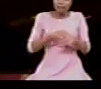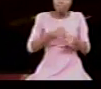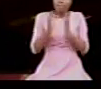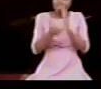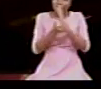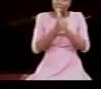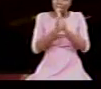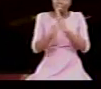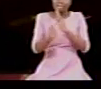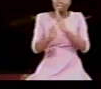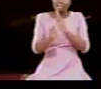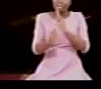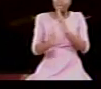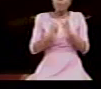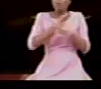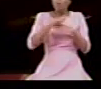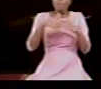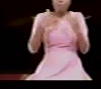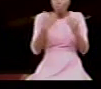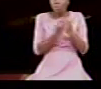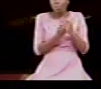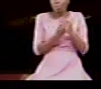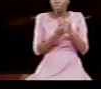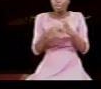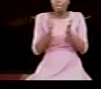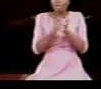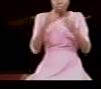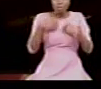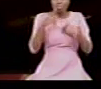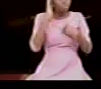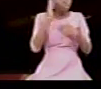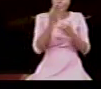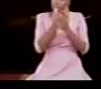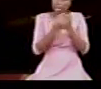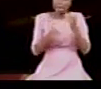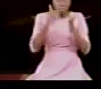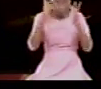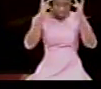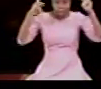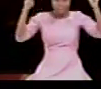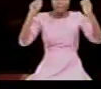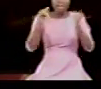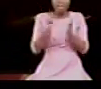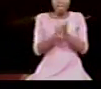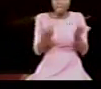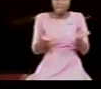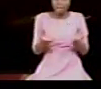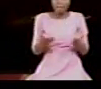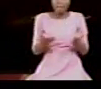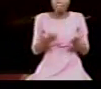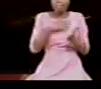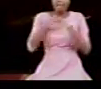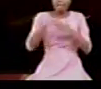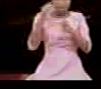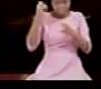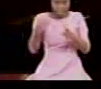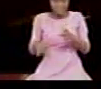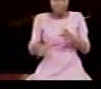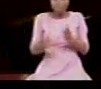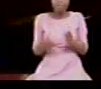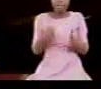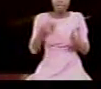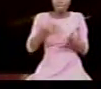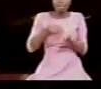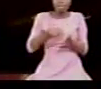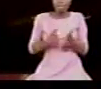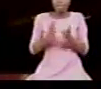talents. Sow all. You will not lack. You will prosper. Both here and eternity. Rise up, let's